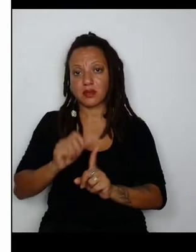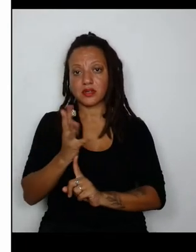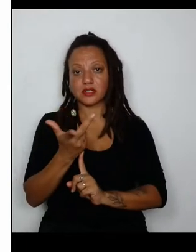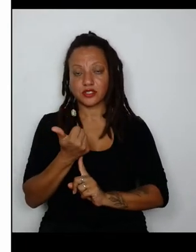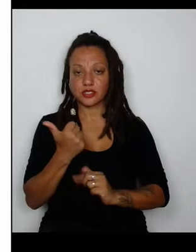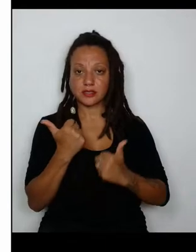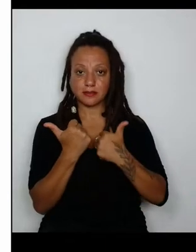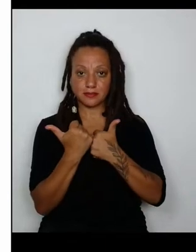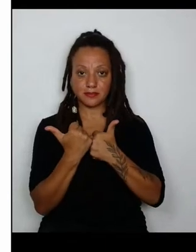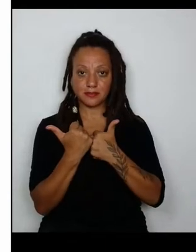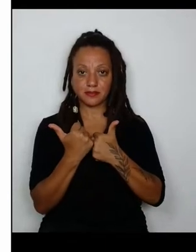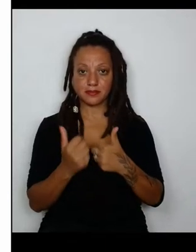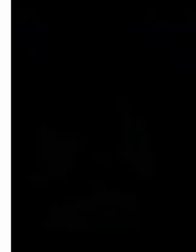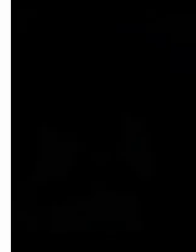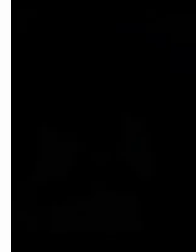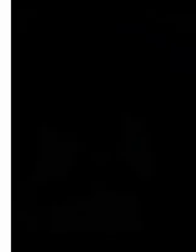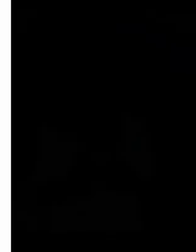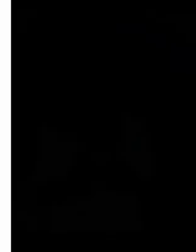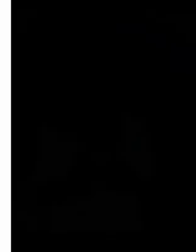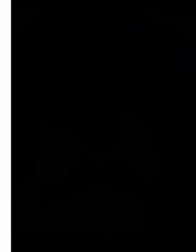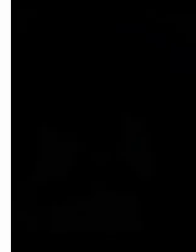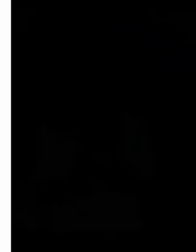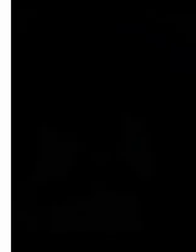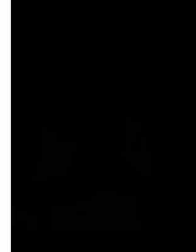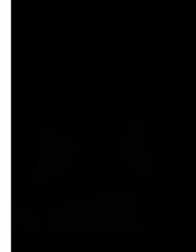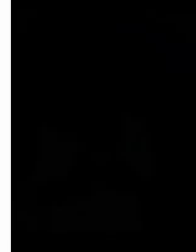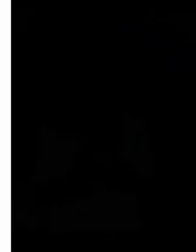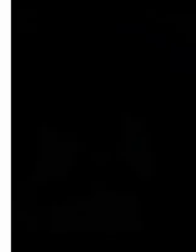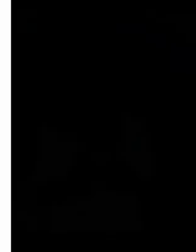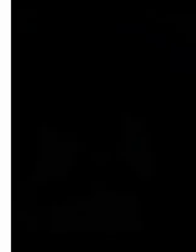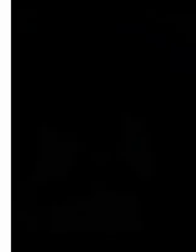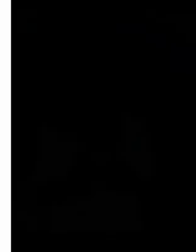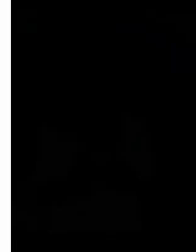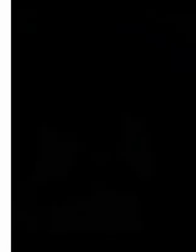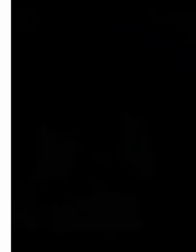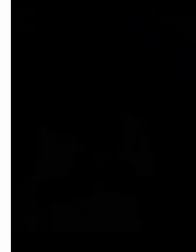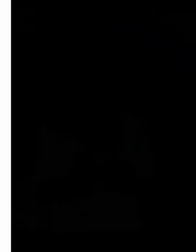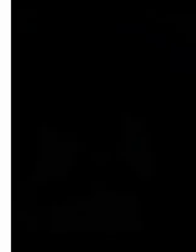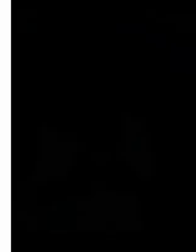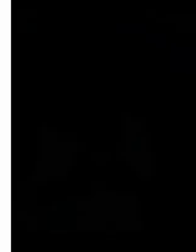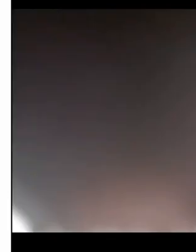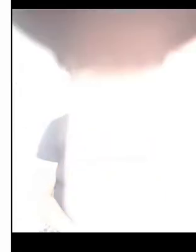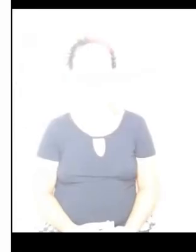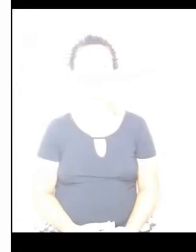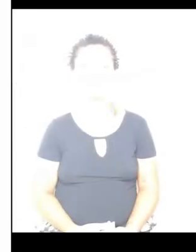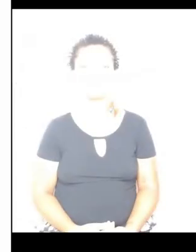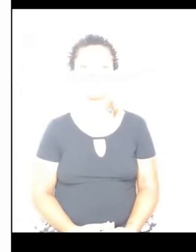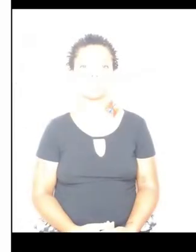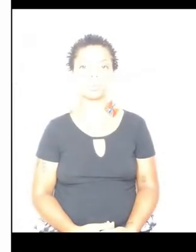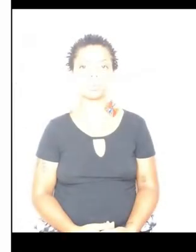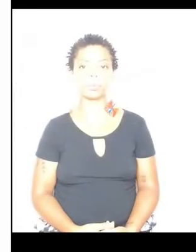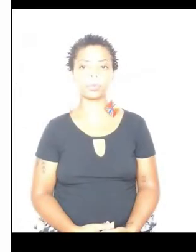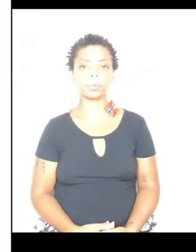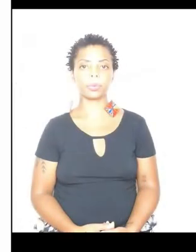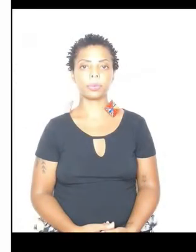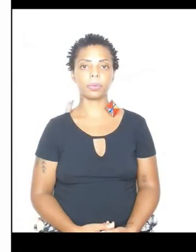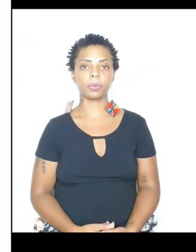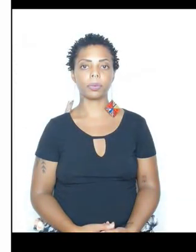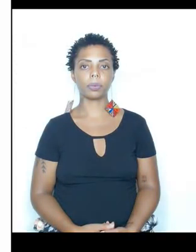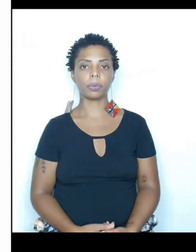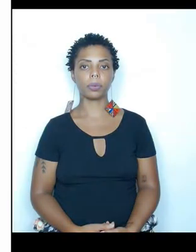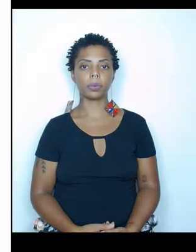go again now 25 years ago the punctum for me has become many years of my own career